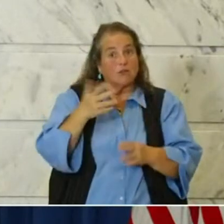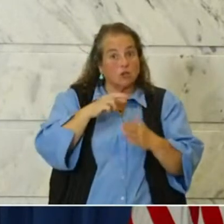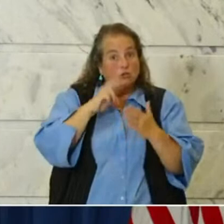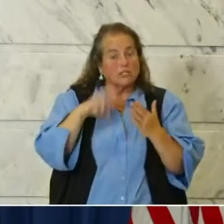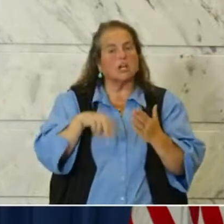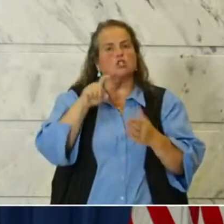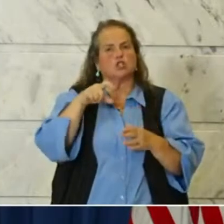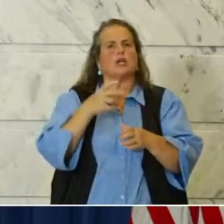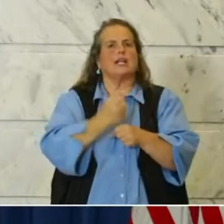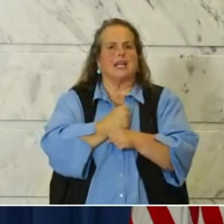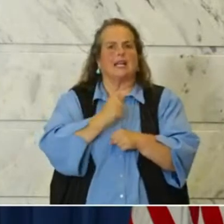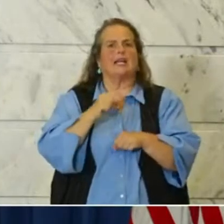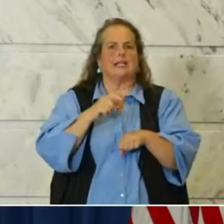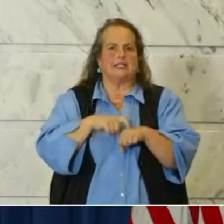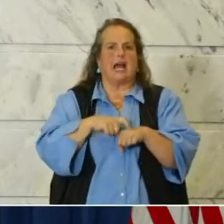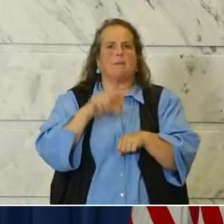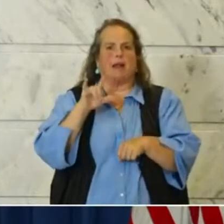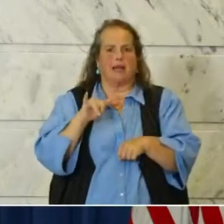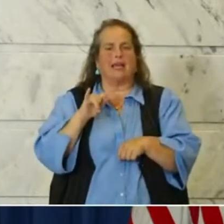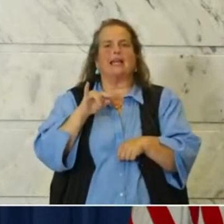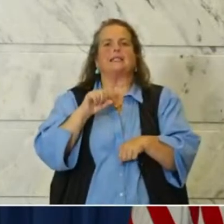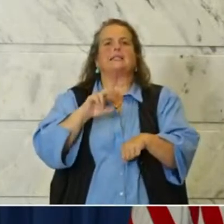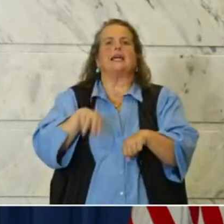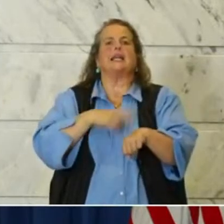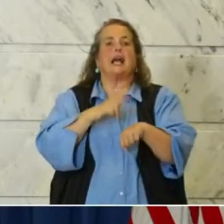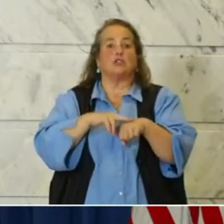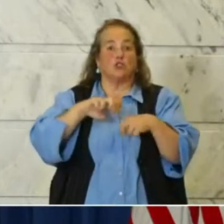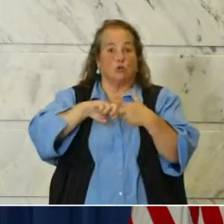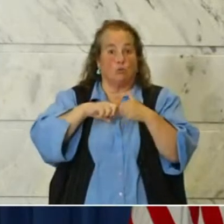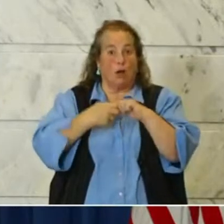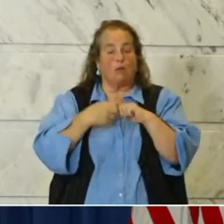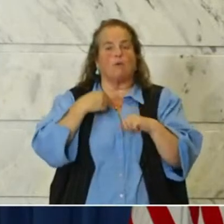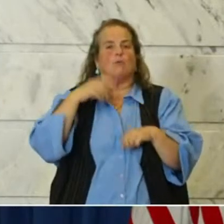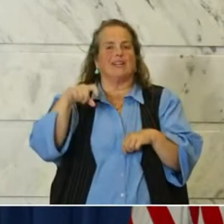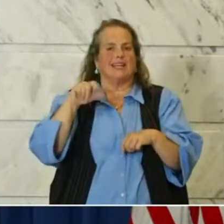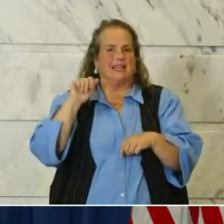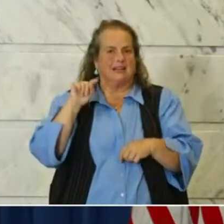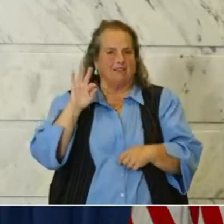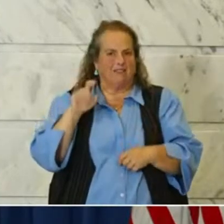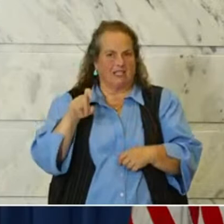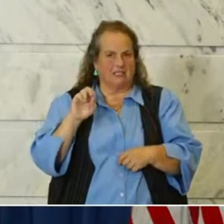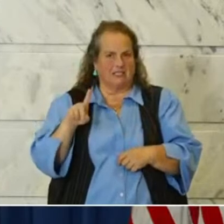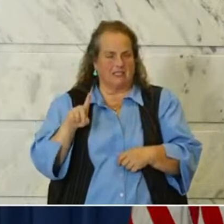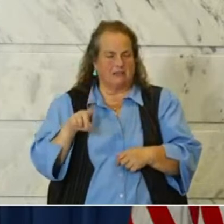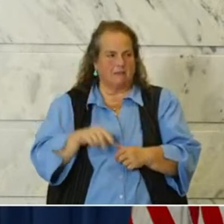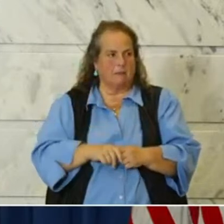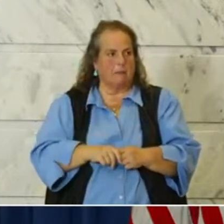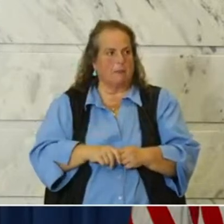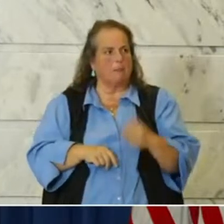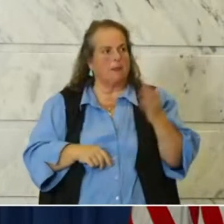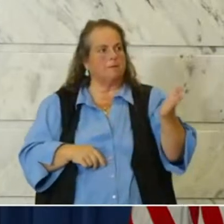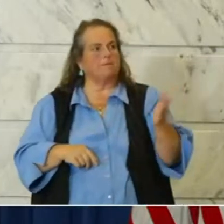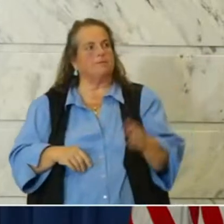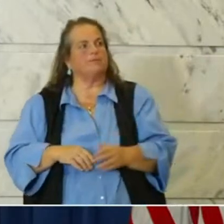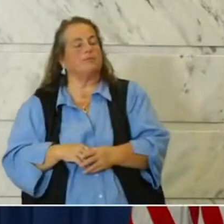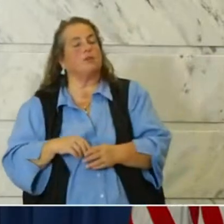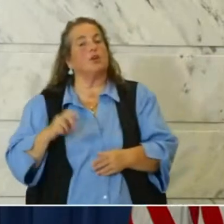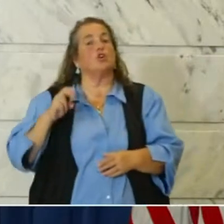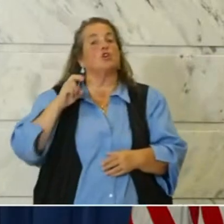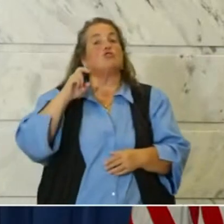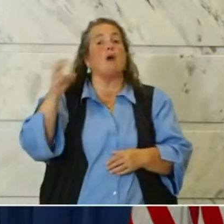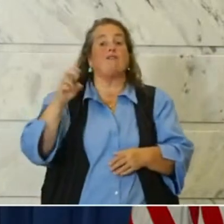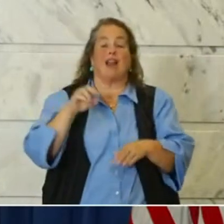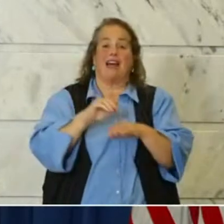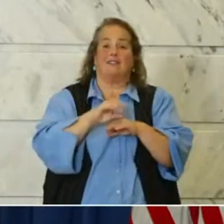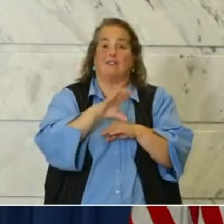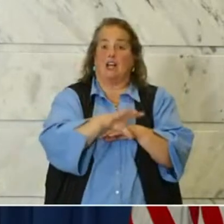It's a national problem, and we need to fix it. We need to fix it. Catherine. On the travel advisory,